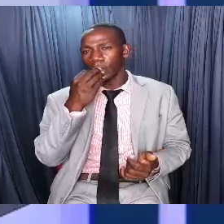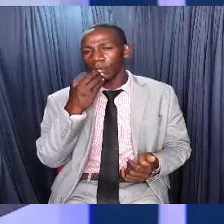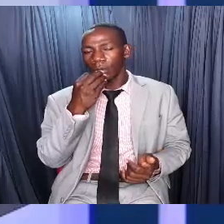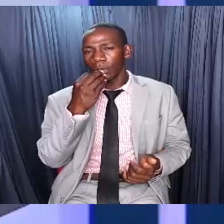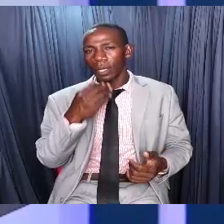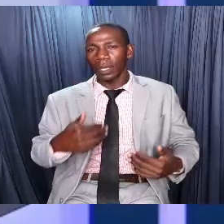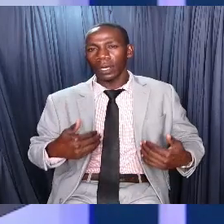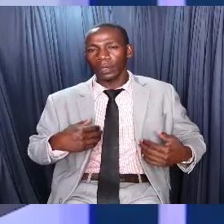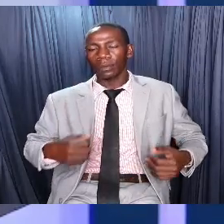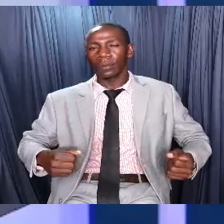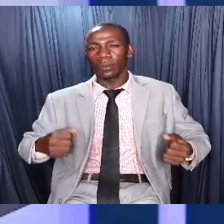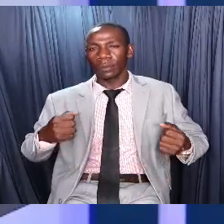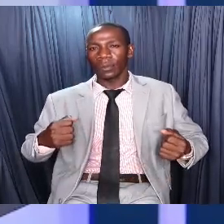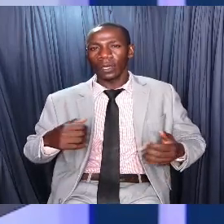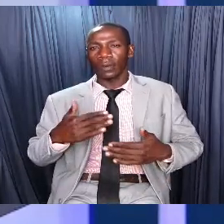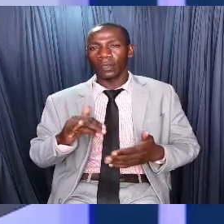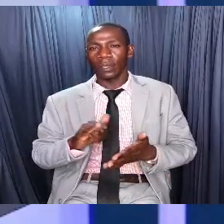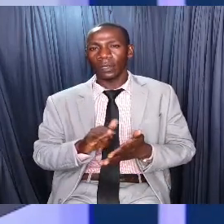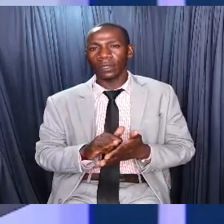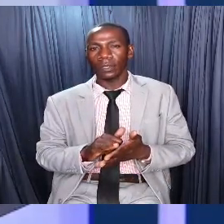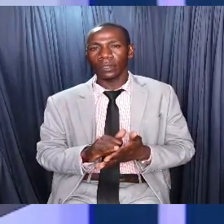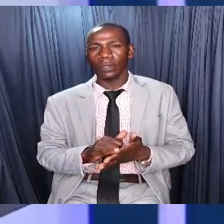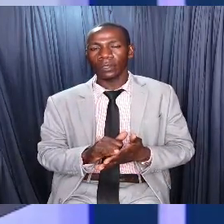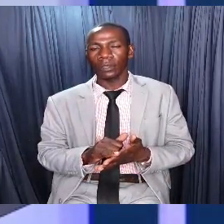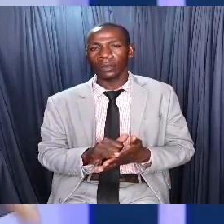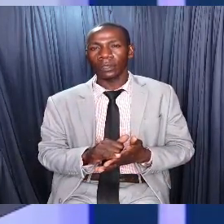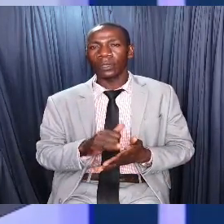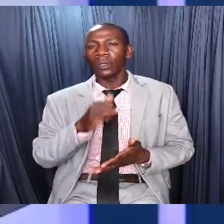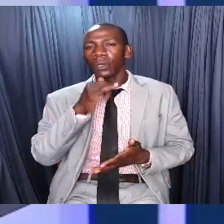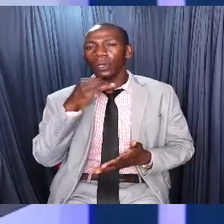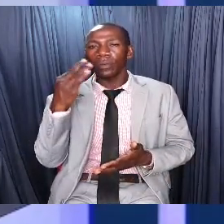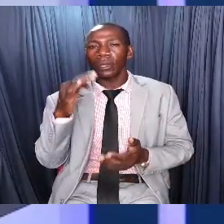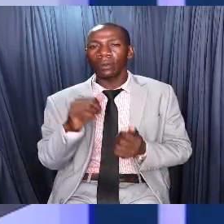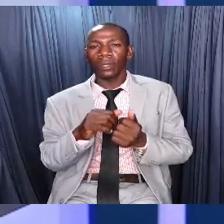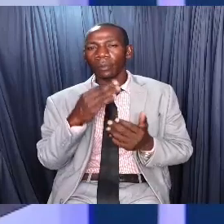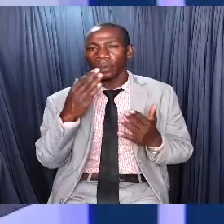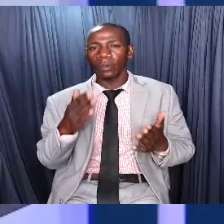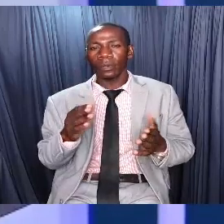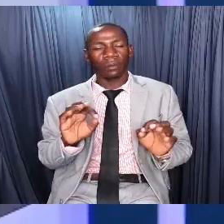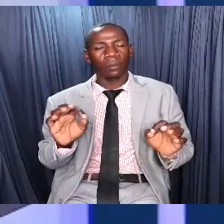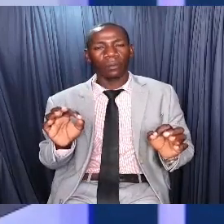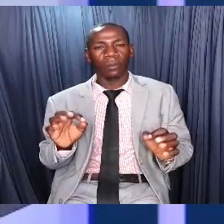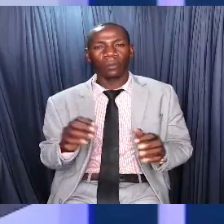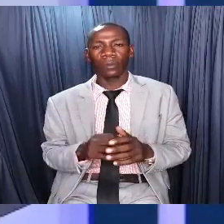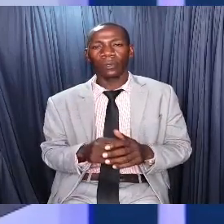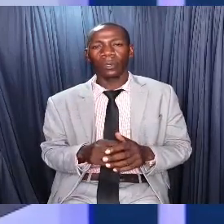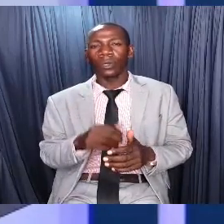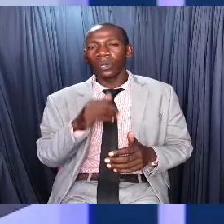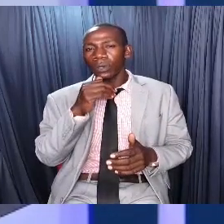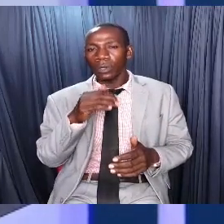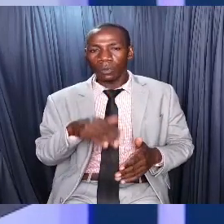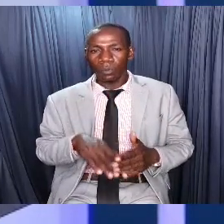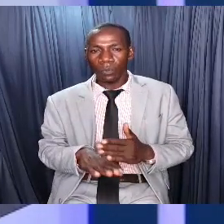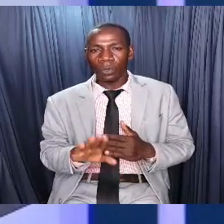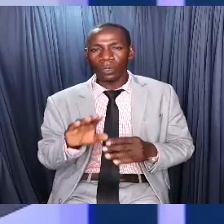Akapata nguvu. And got the strength. Baada ya hapo. After there. Hakuhubiriwa na mtu tena. He was not preached by anybody anymore. Hakuenda kwa kwa